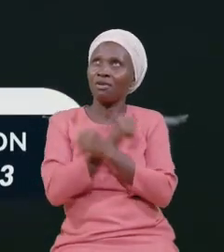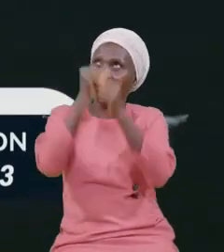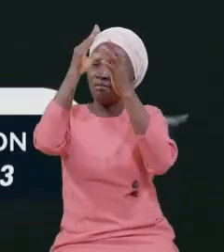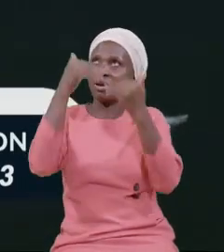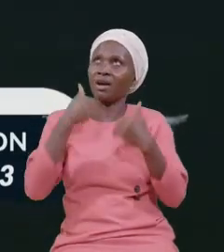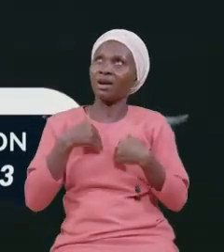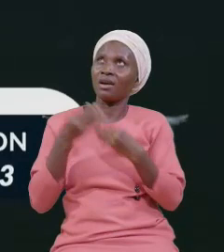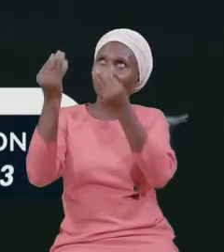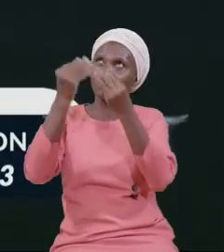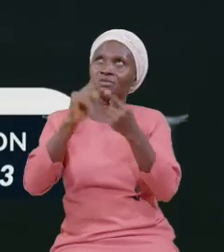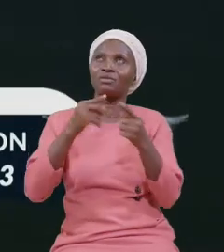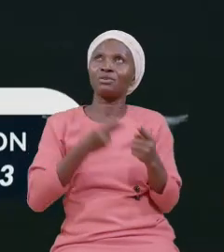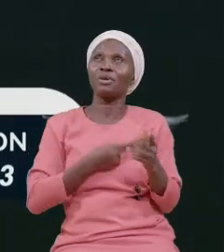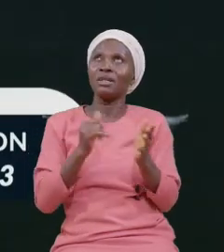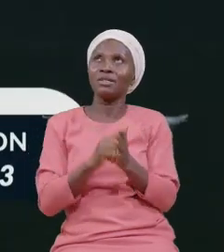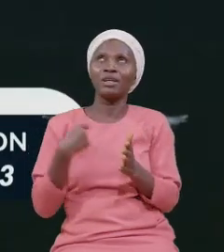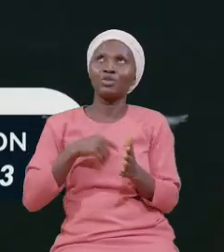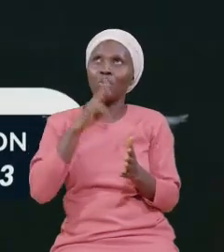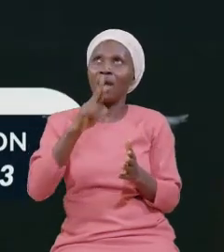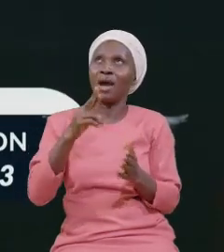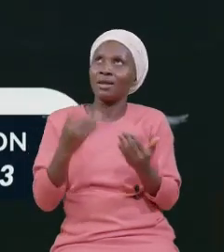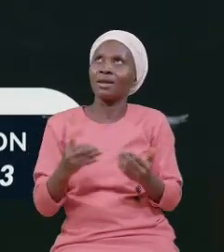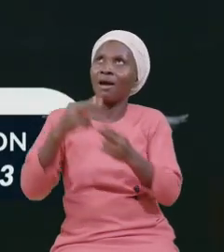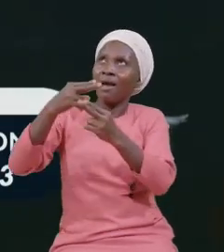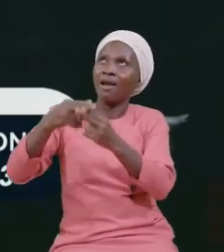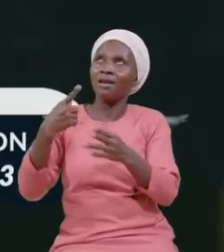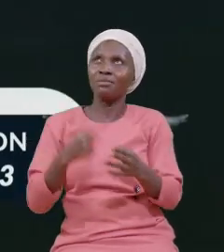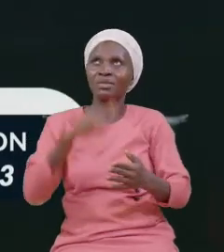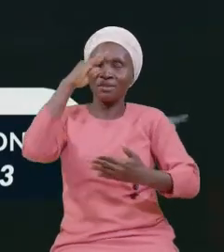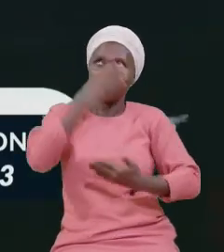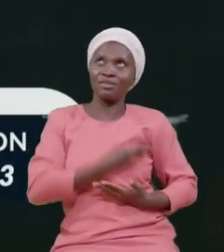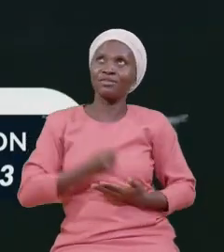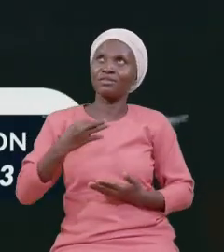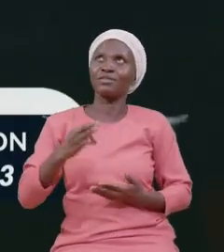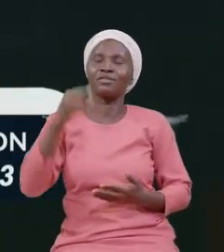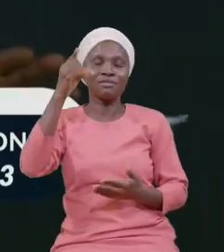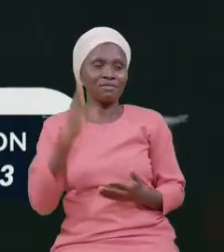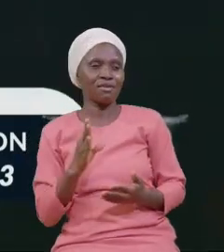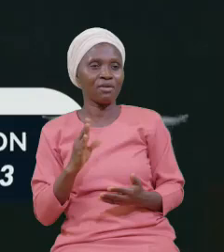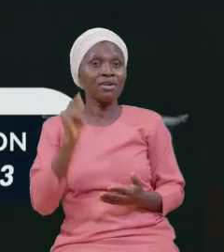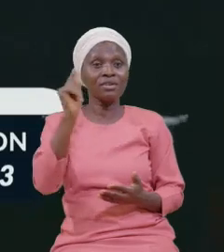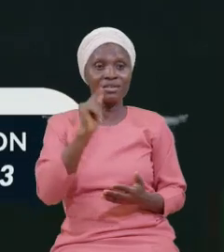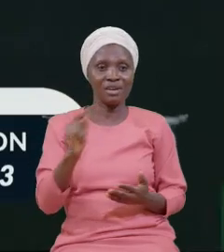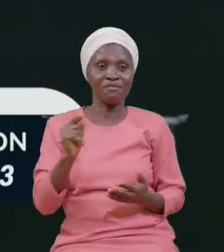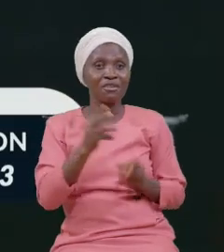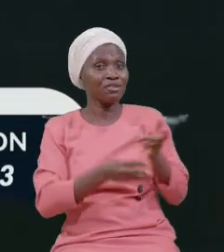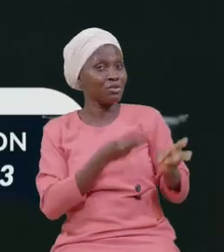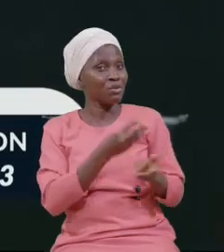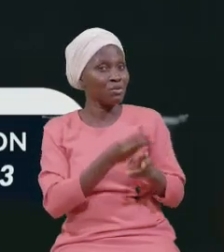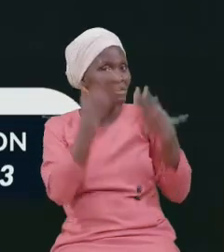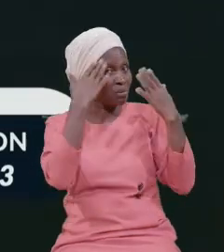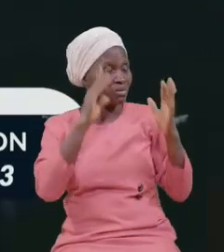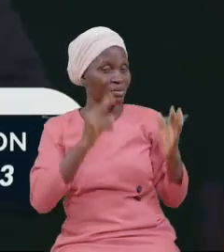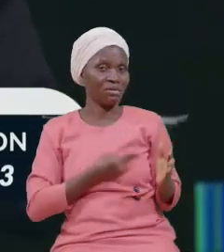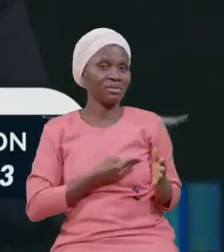be called the sons of God. Therefore, the world knoweth us not.